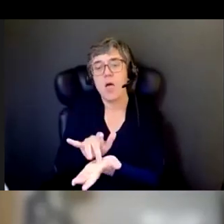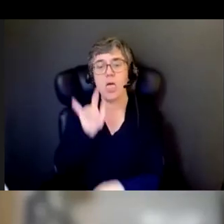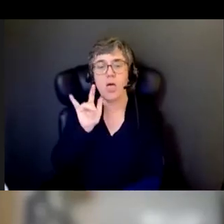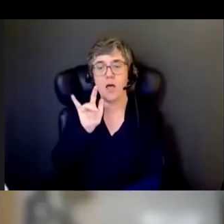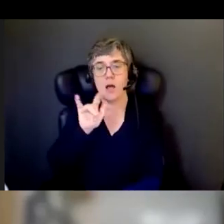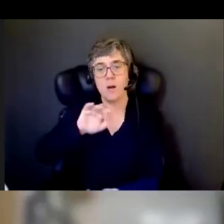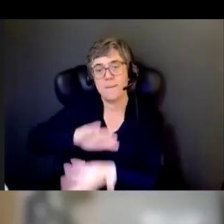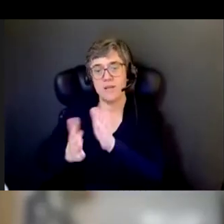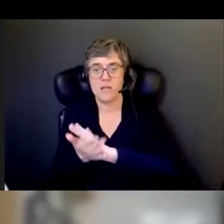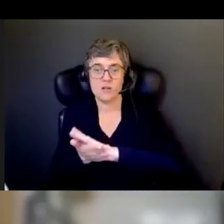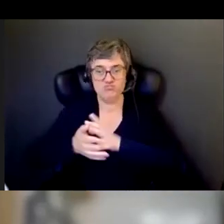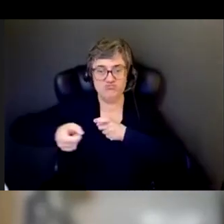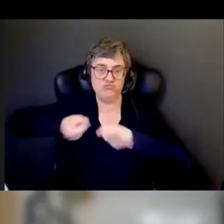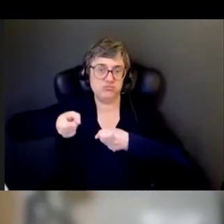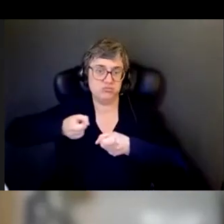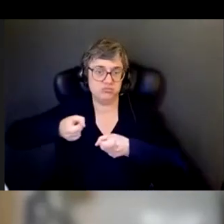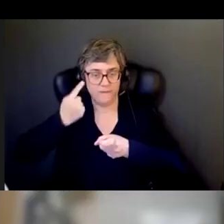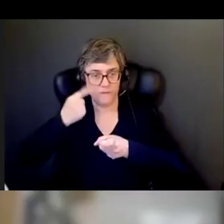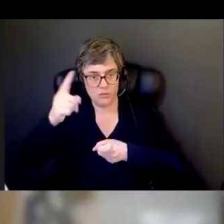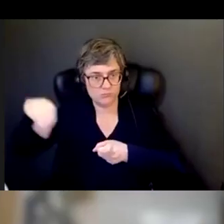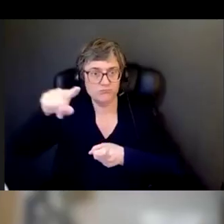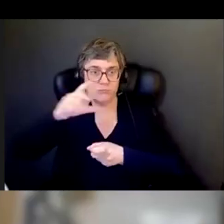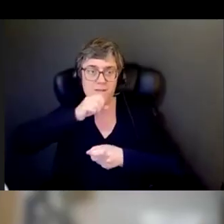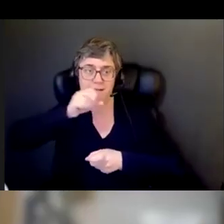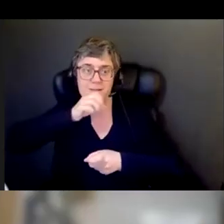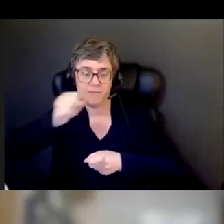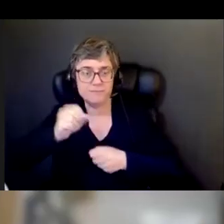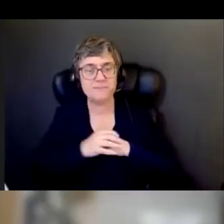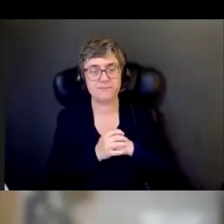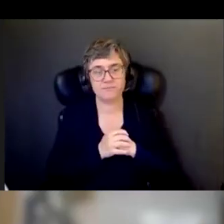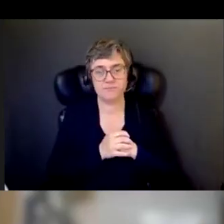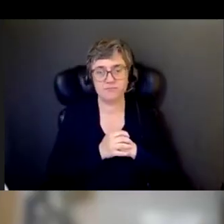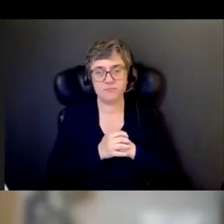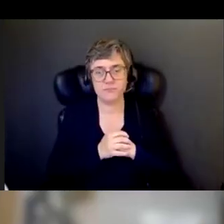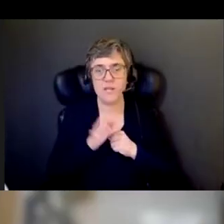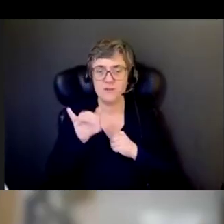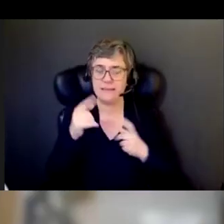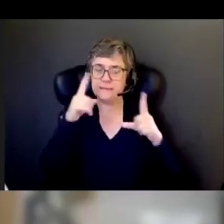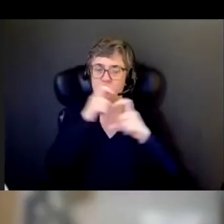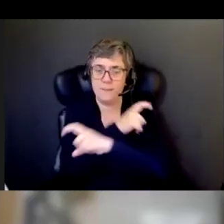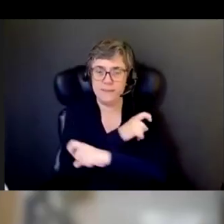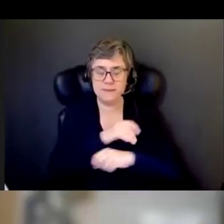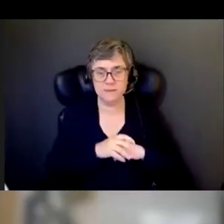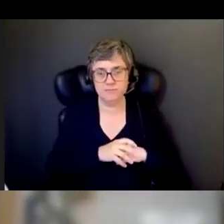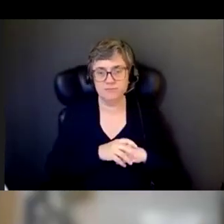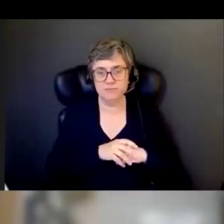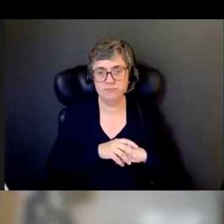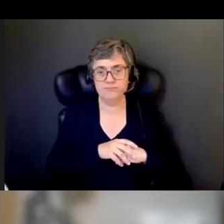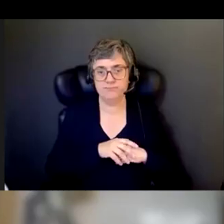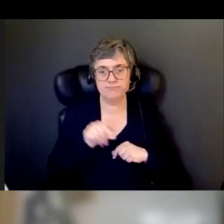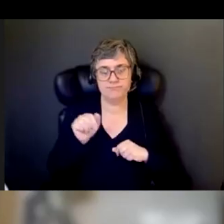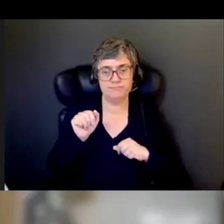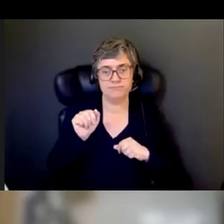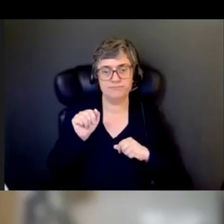dimension, because many individuals have experienced violence earlier in life, and that pattern can continue to evolve into